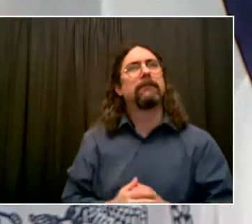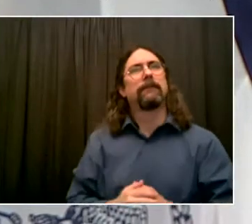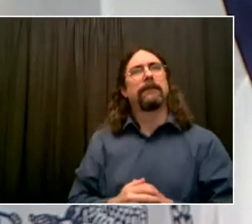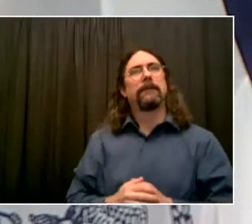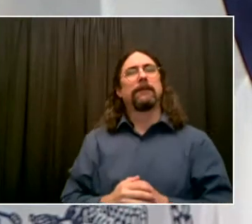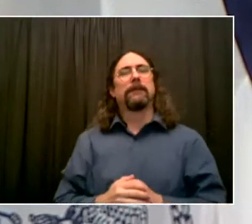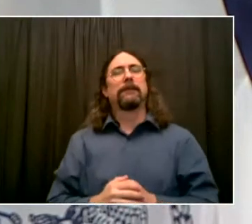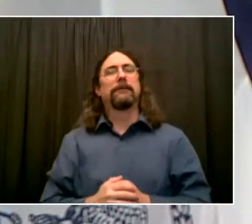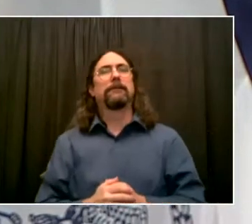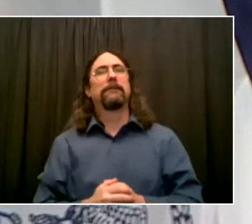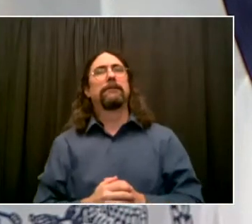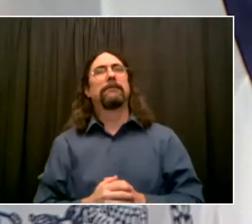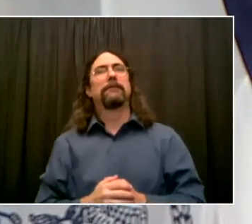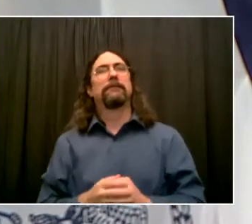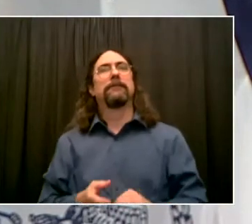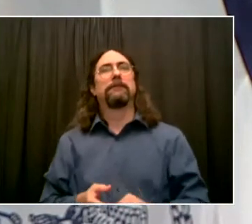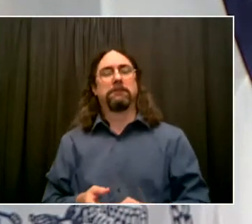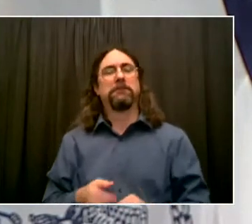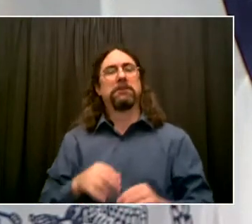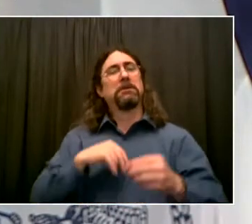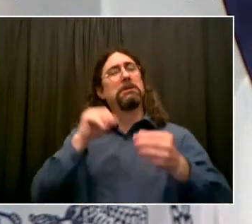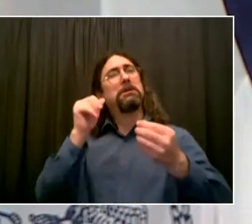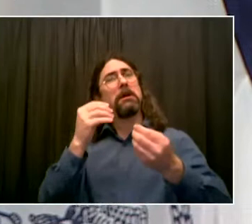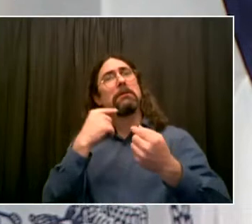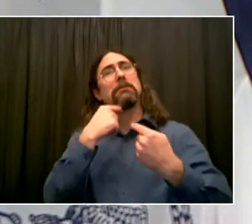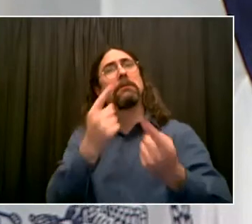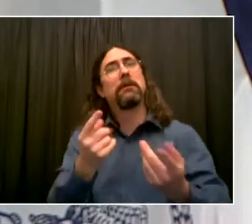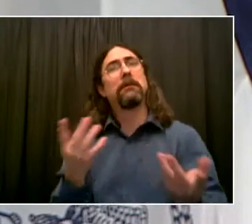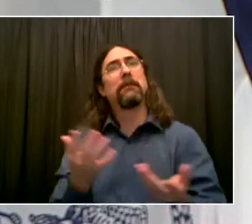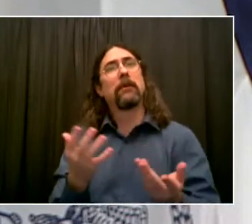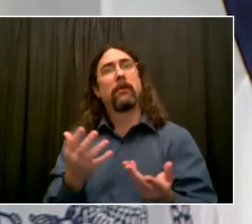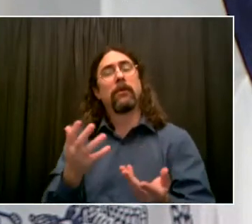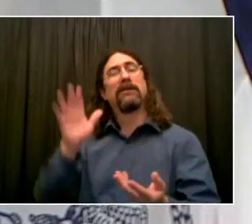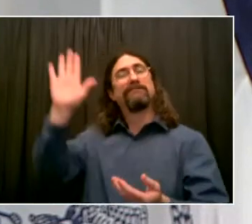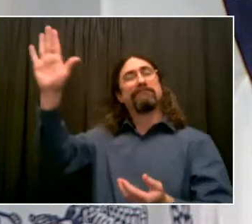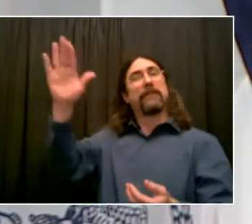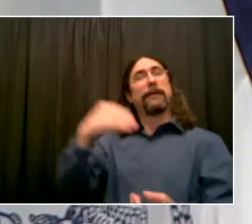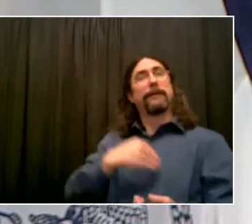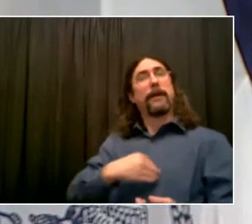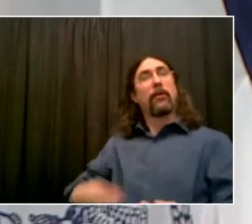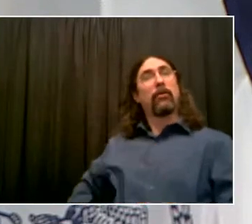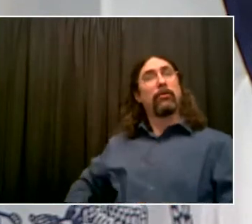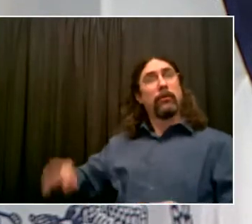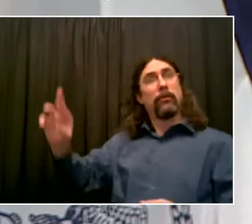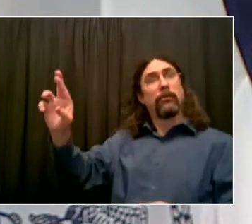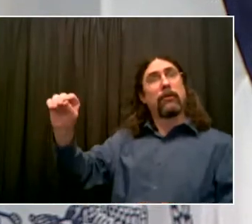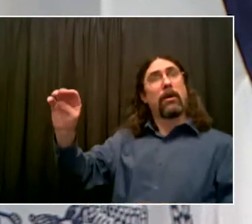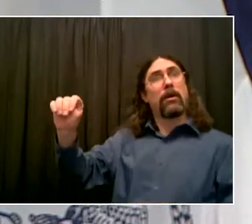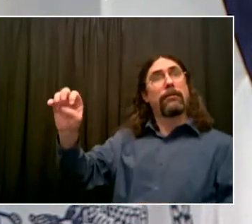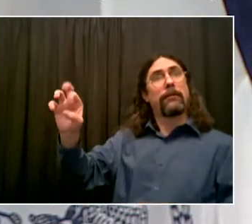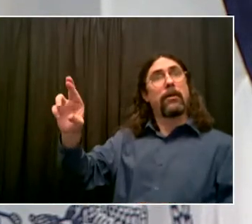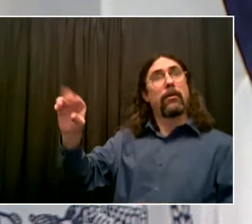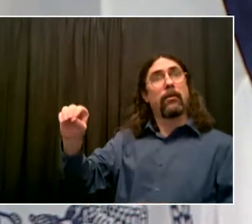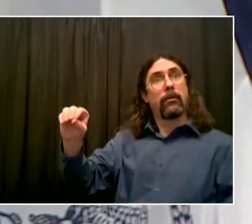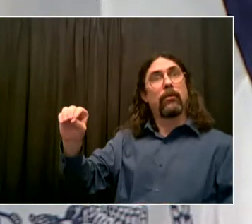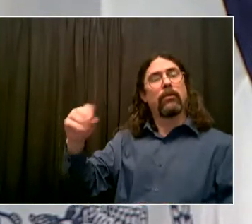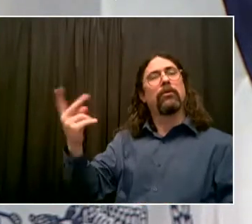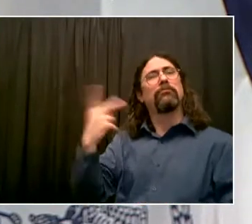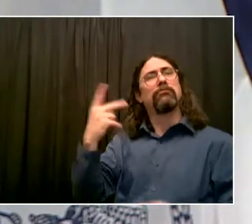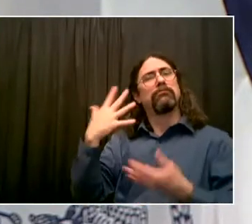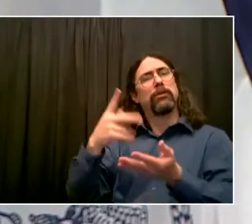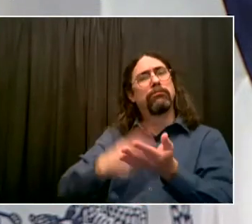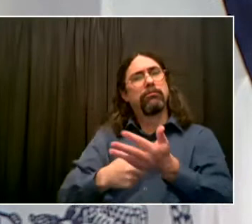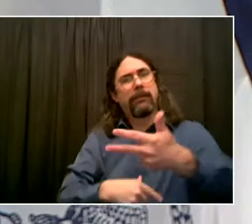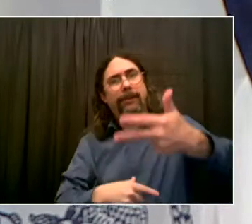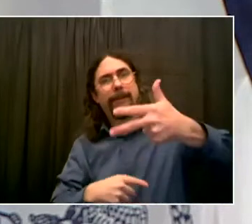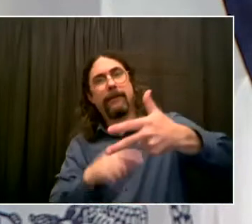Romero because he is immediately trying to address really tough issues in partnership. And so one of the areas we